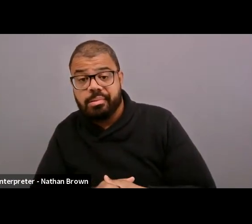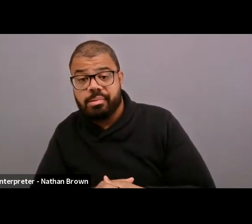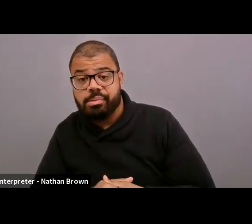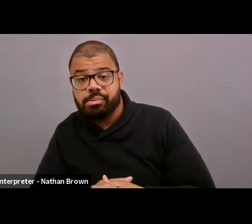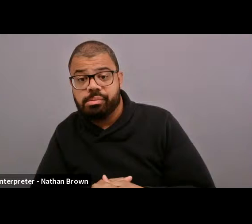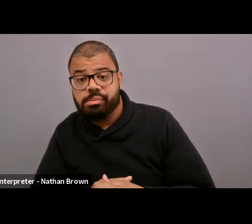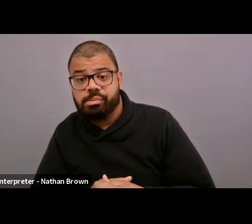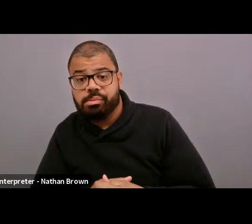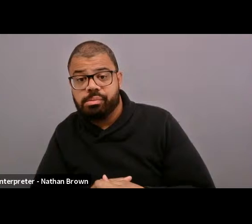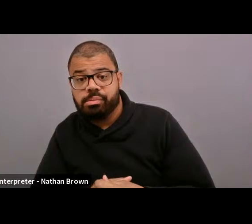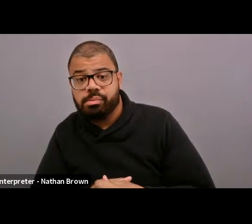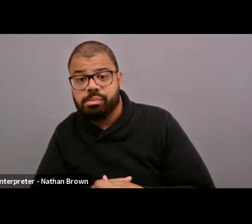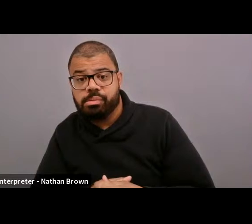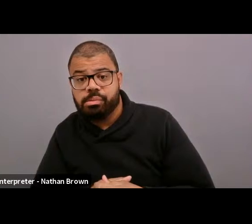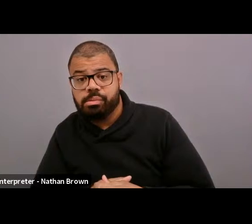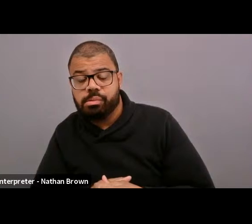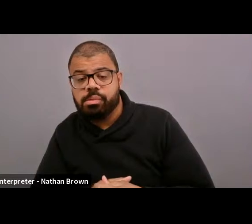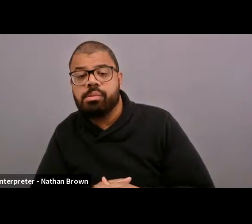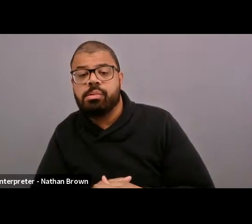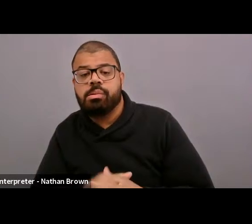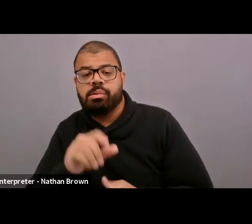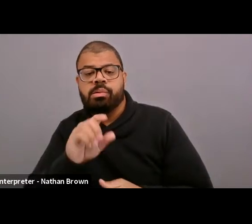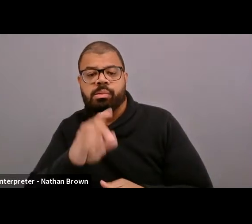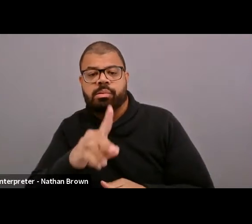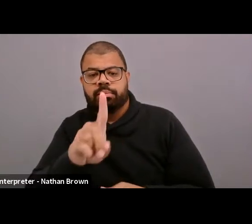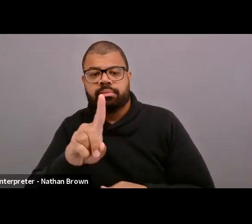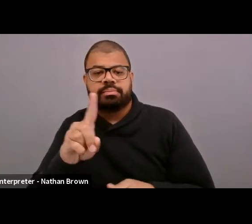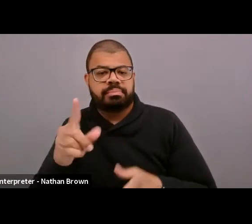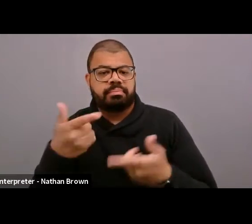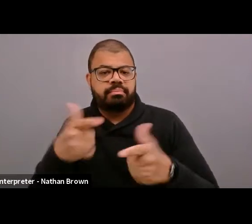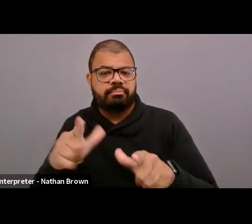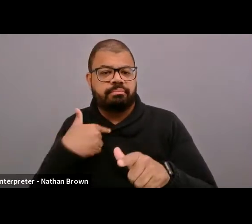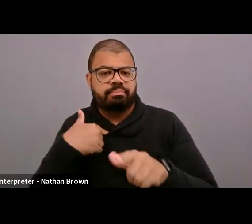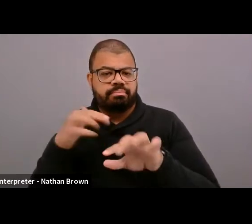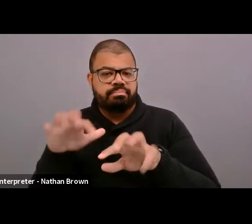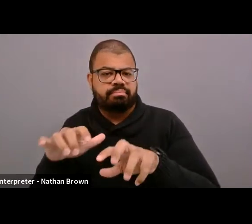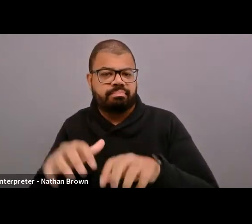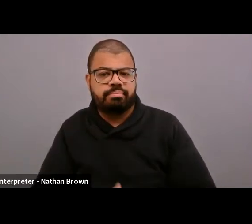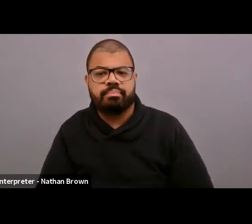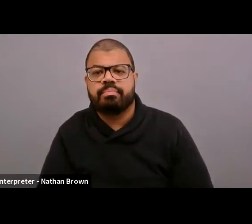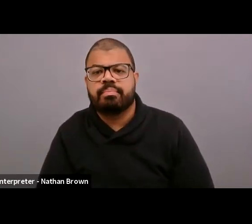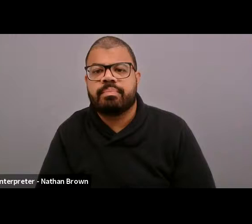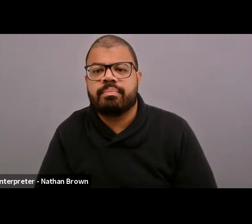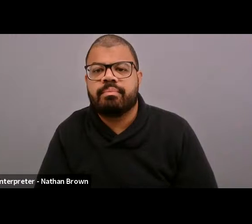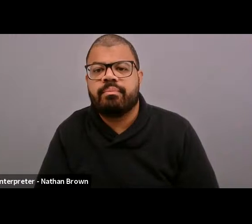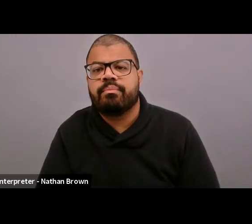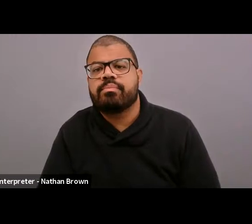Okay, so let me hang on. Let me type in the chat box here.